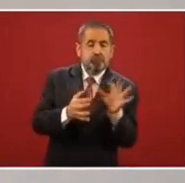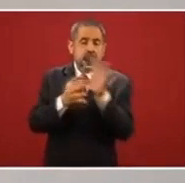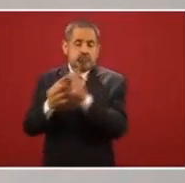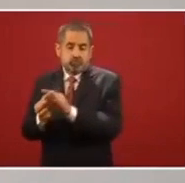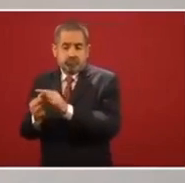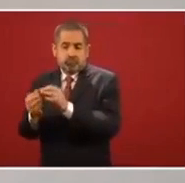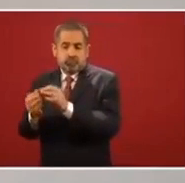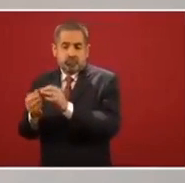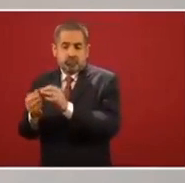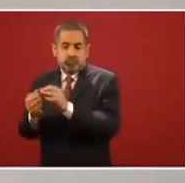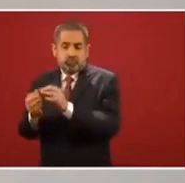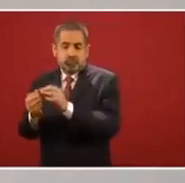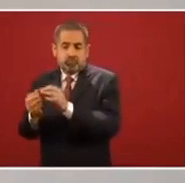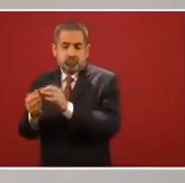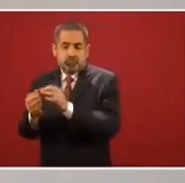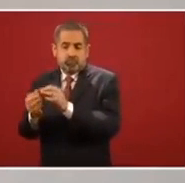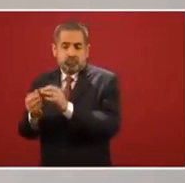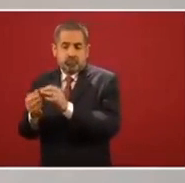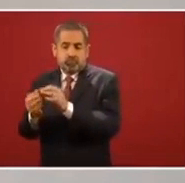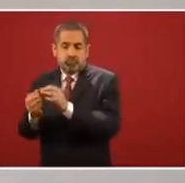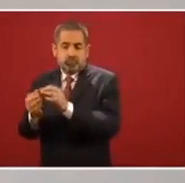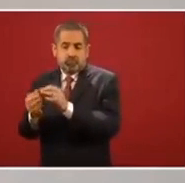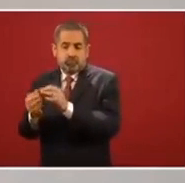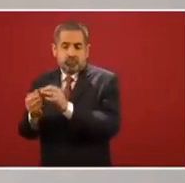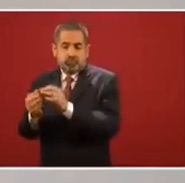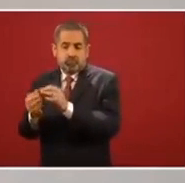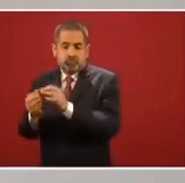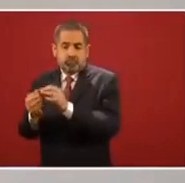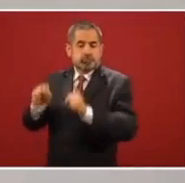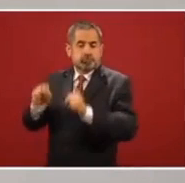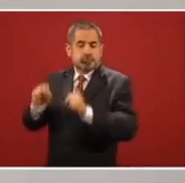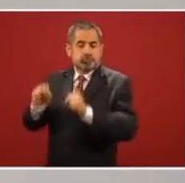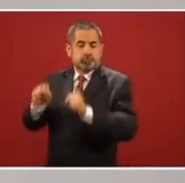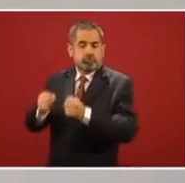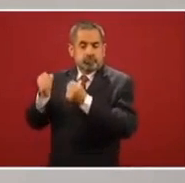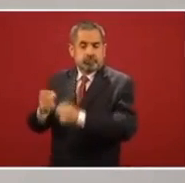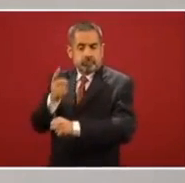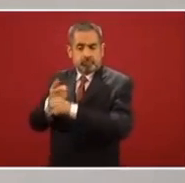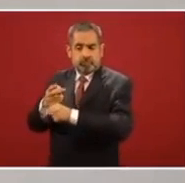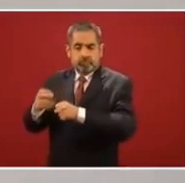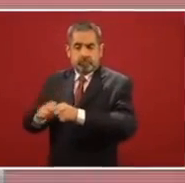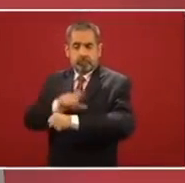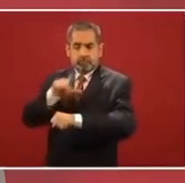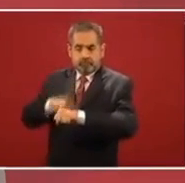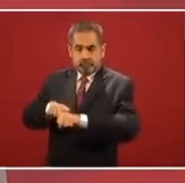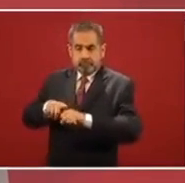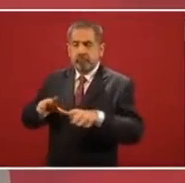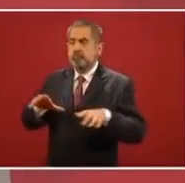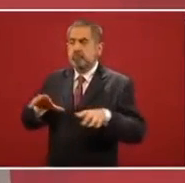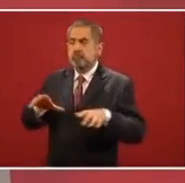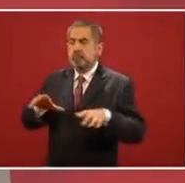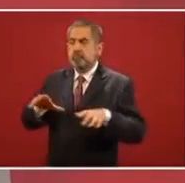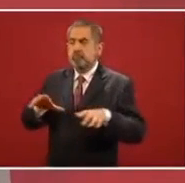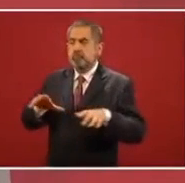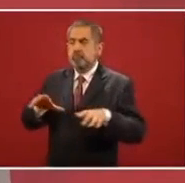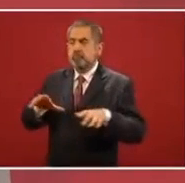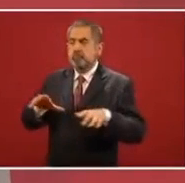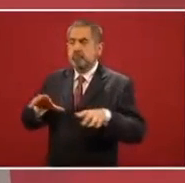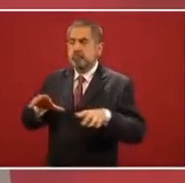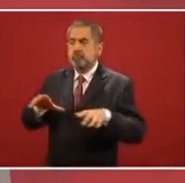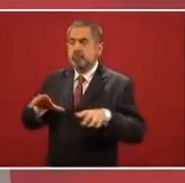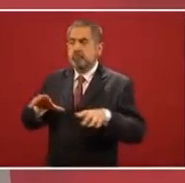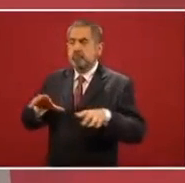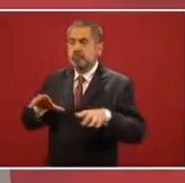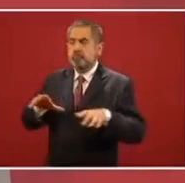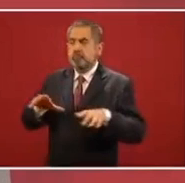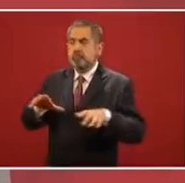Seguridad Nacional along with the system of national security. y también en su momento de manera específica y And it's also an